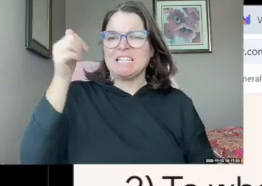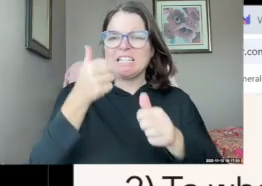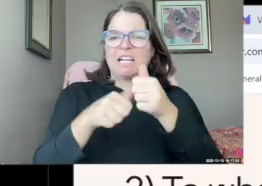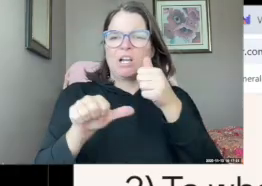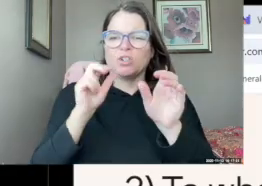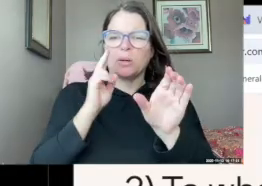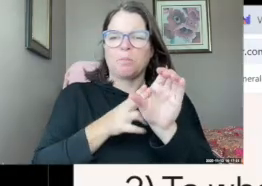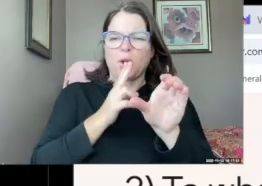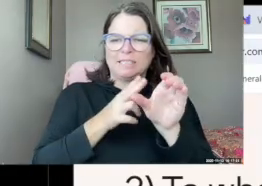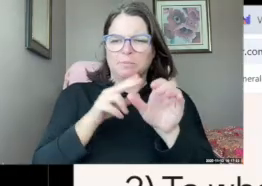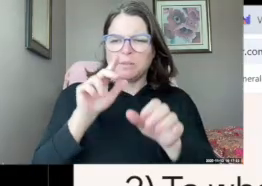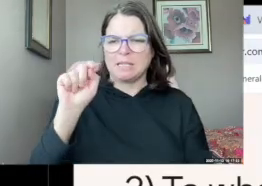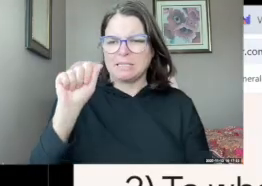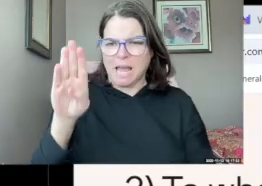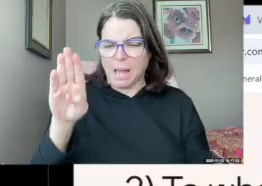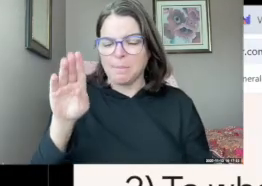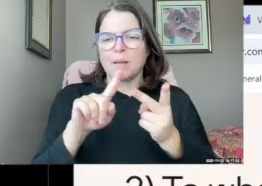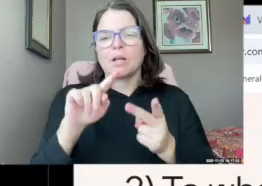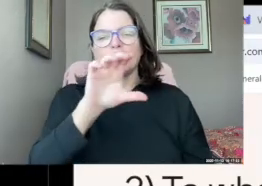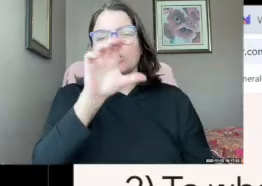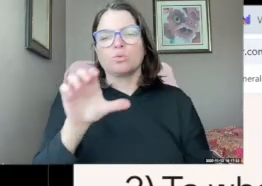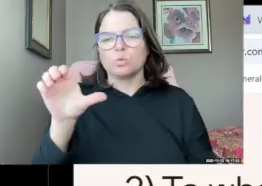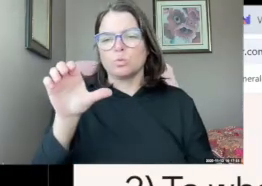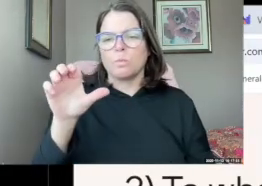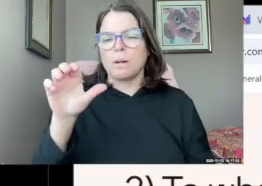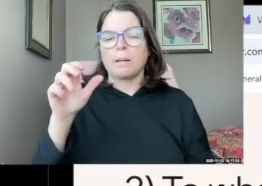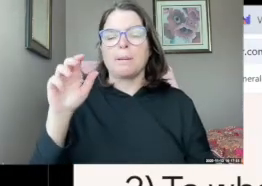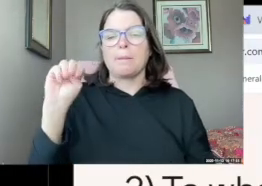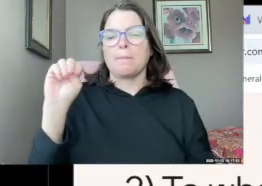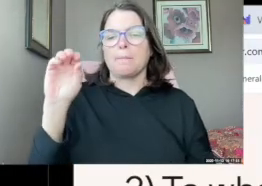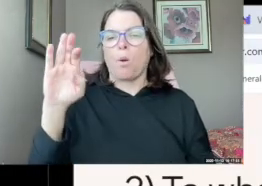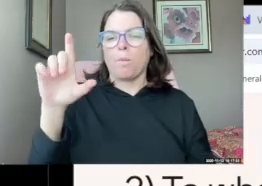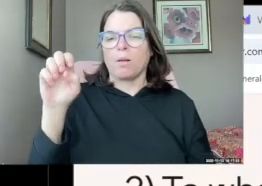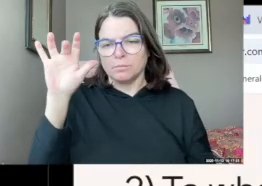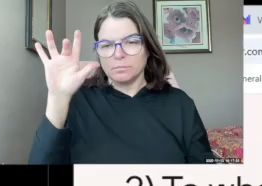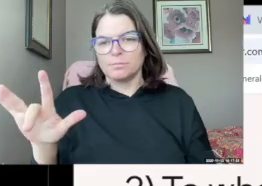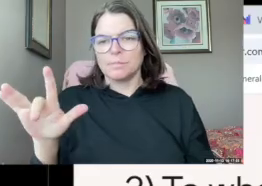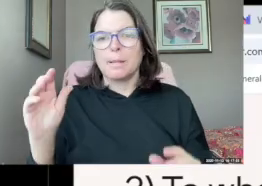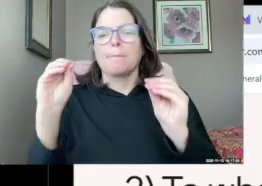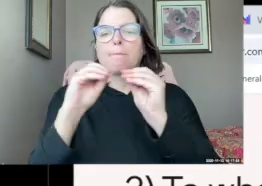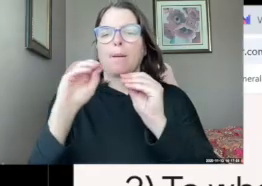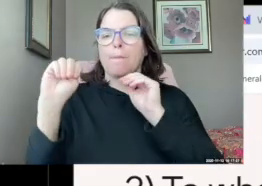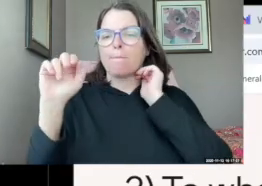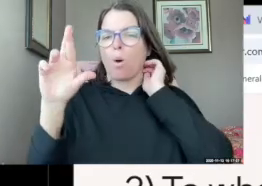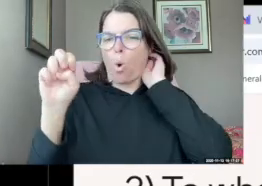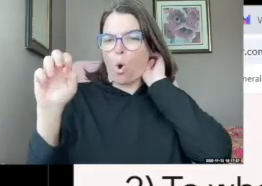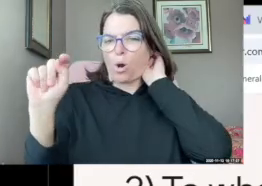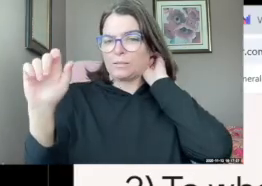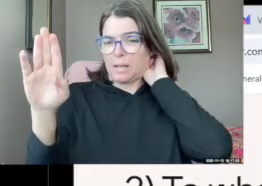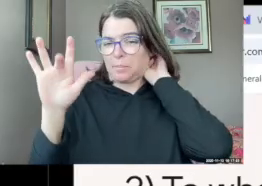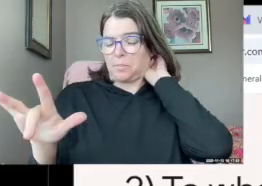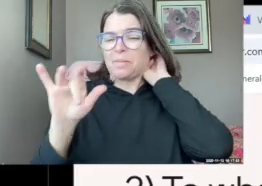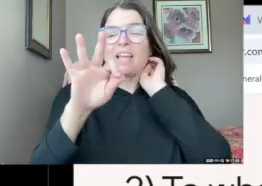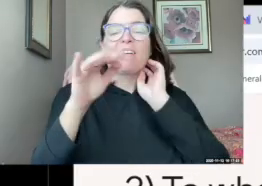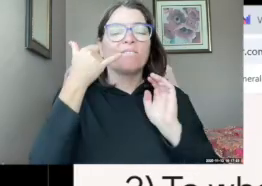on Zoom under the Participants tab, or on Zoom Mobile, tap Raise Hand in the More tab. And if you are